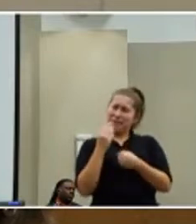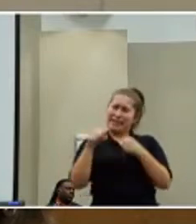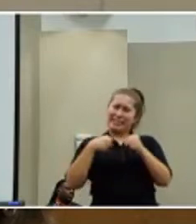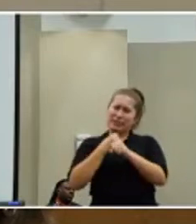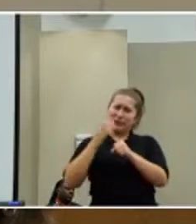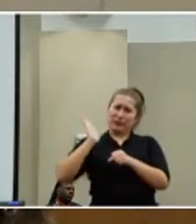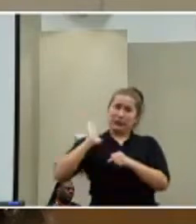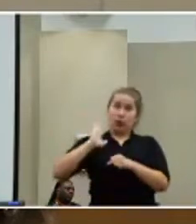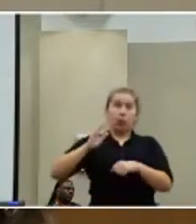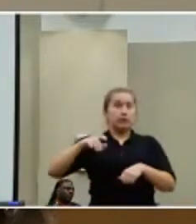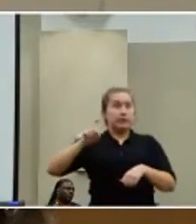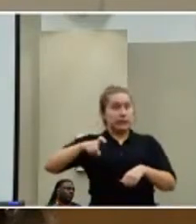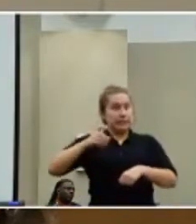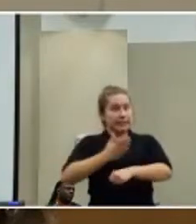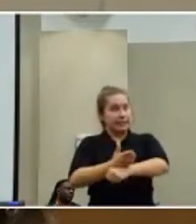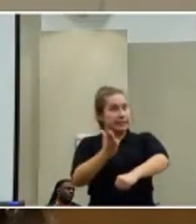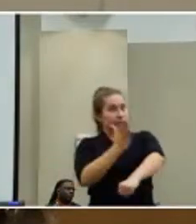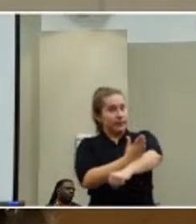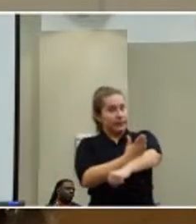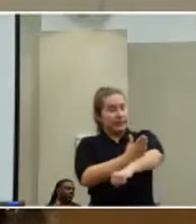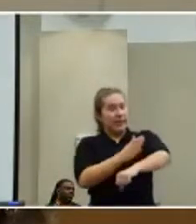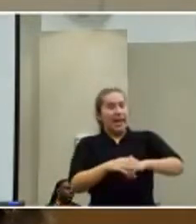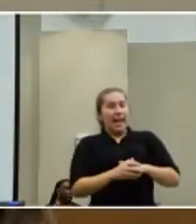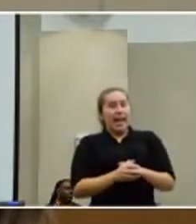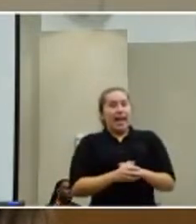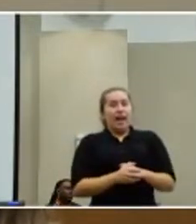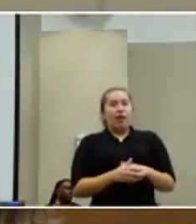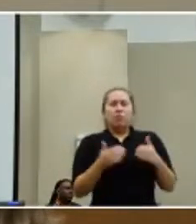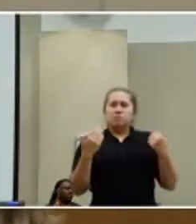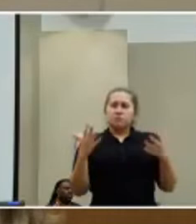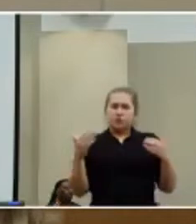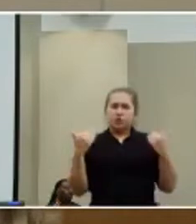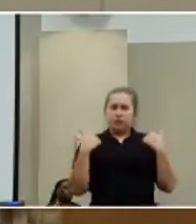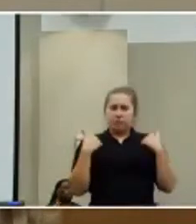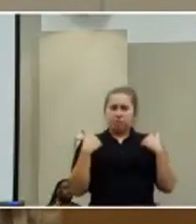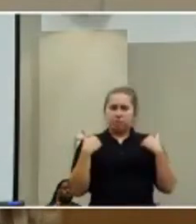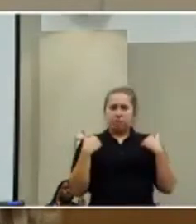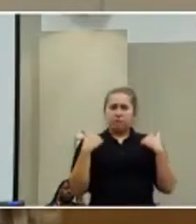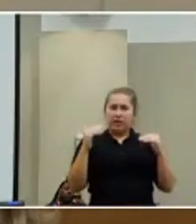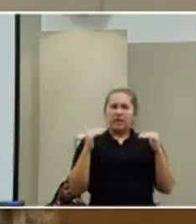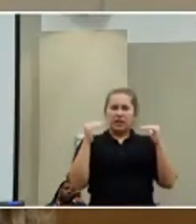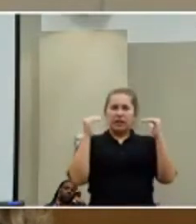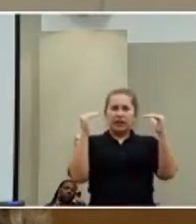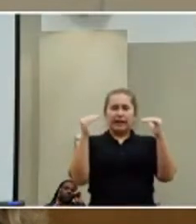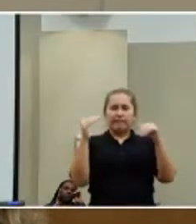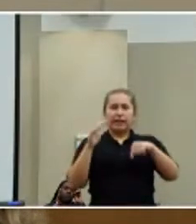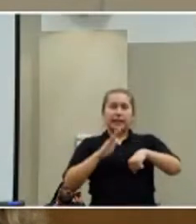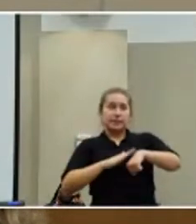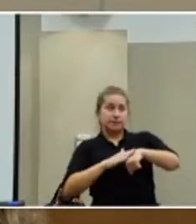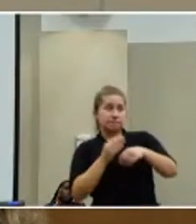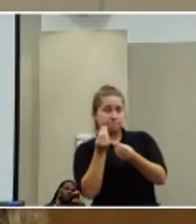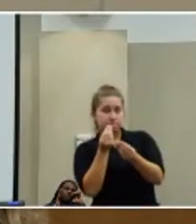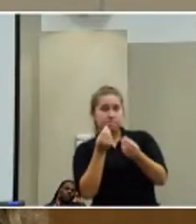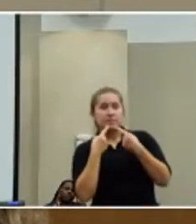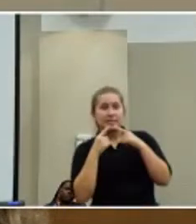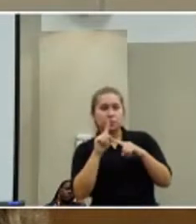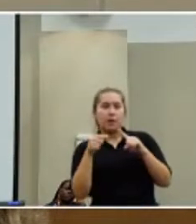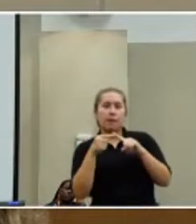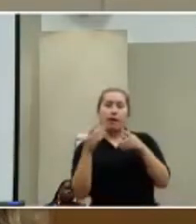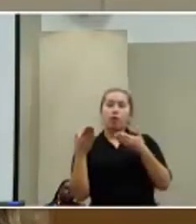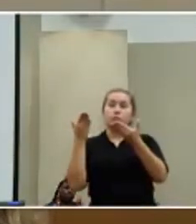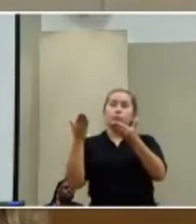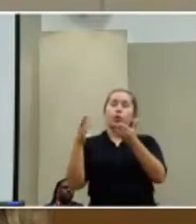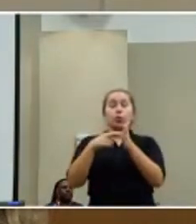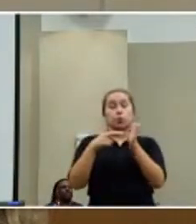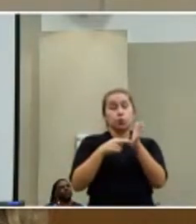are in need of revision, and there has been an advance notice of proposed rulemaking issued on